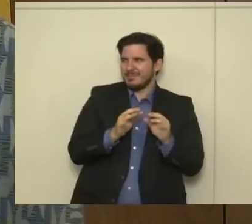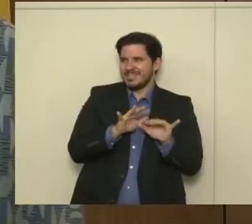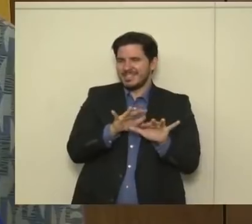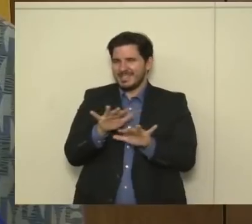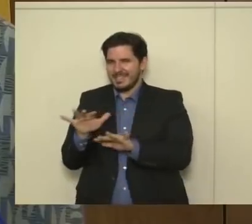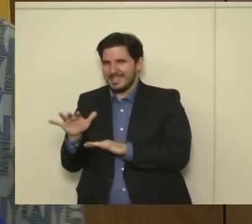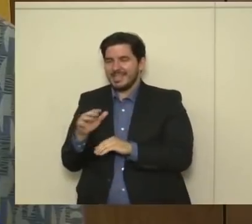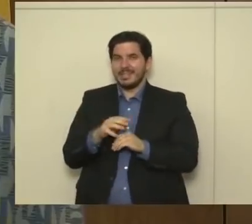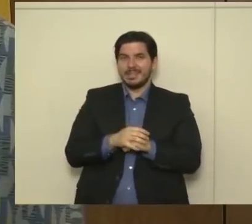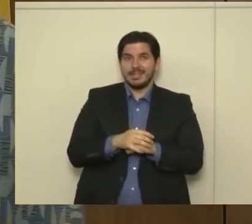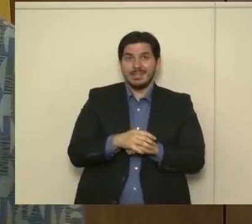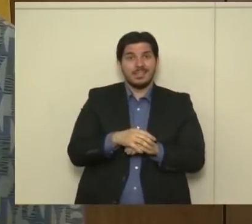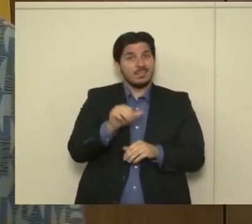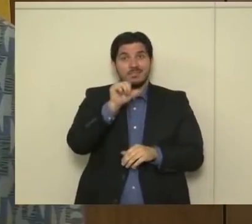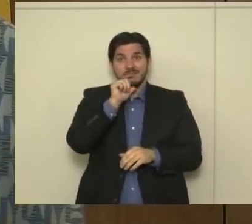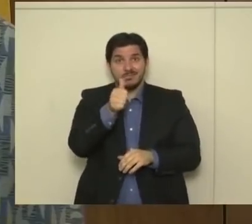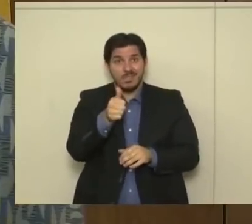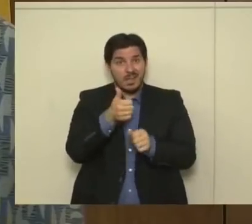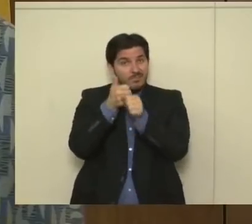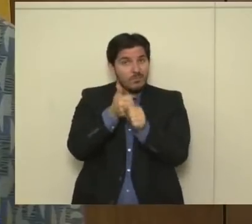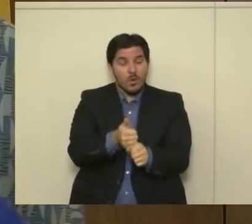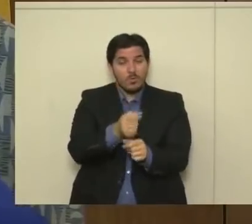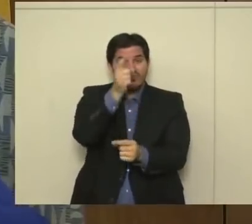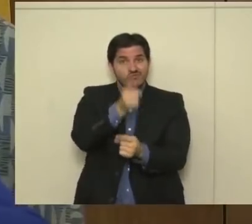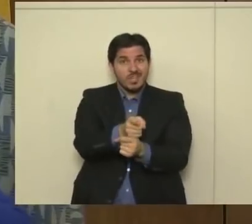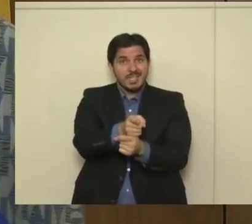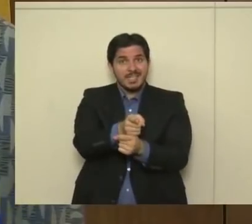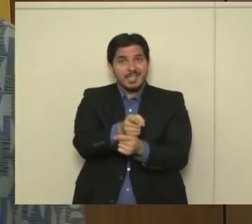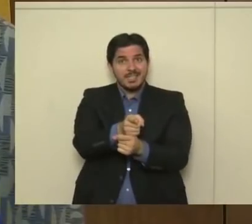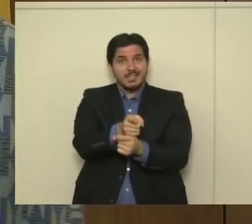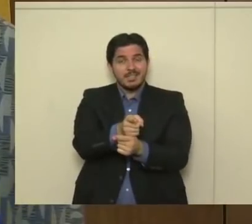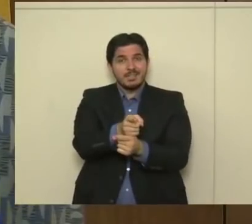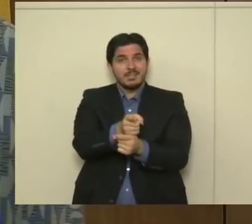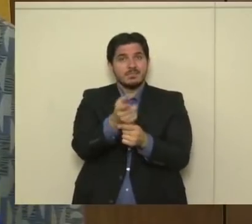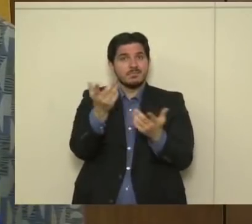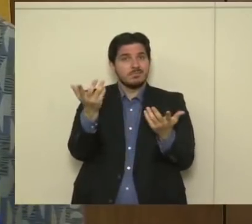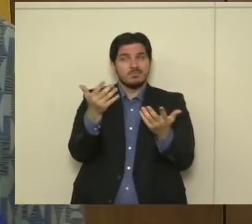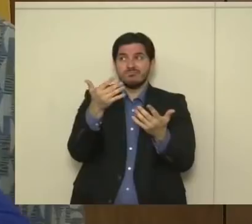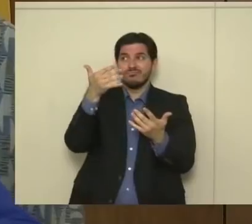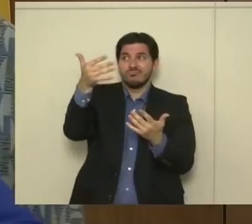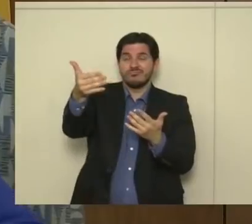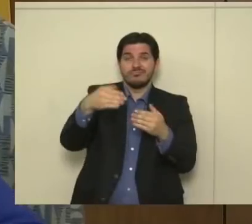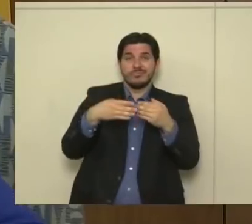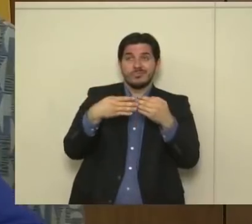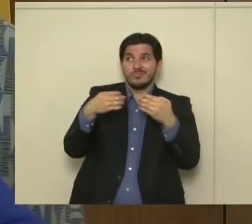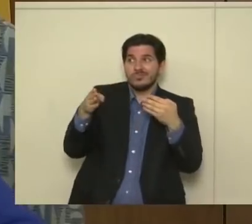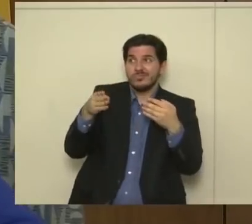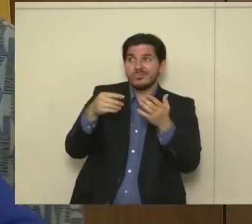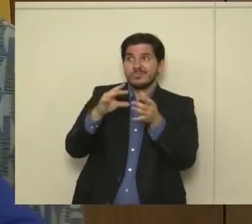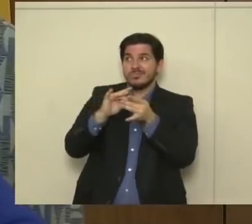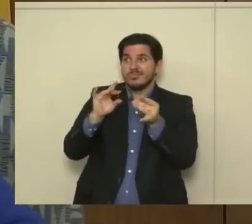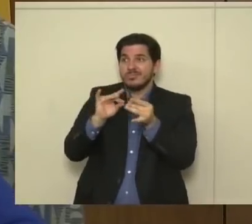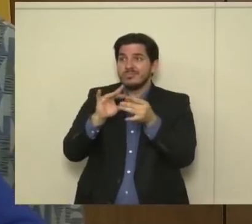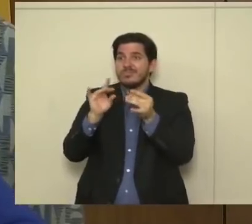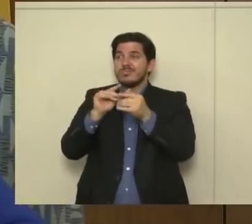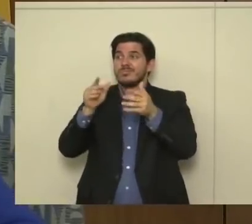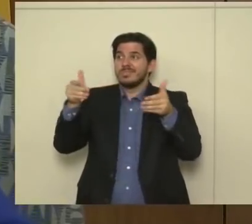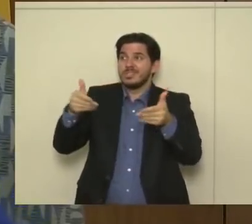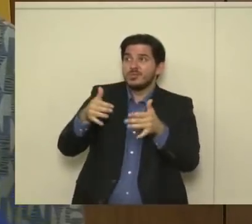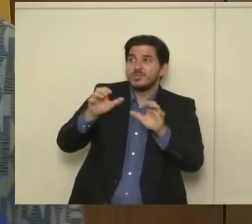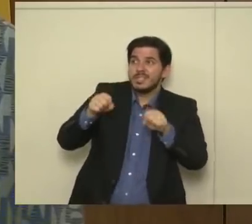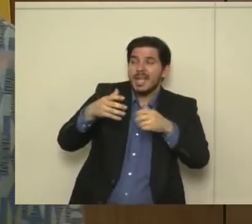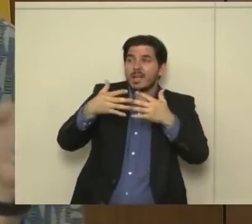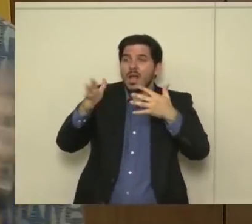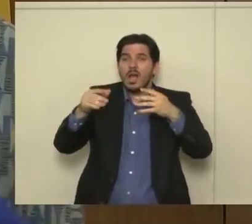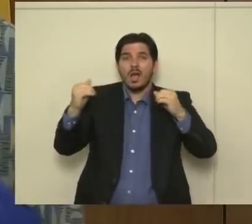And if we don't do this right, we will not be in the position to continue to talk about where we're introducing risk.